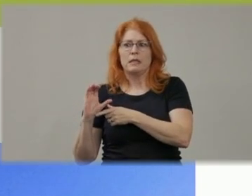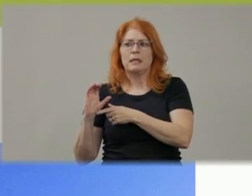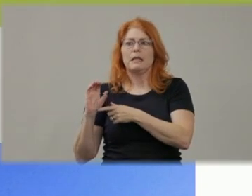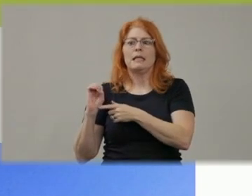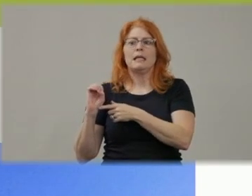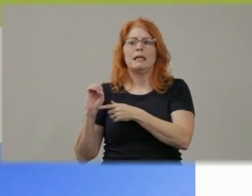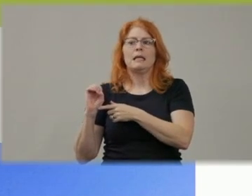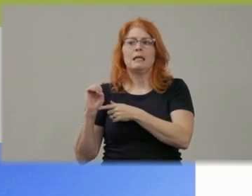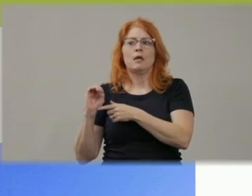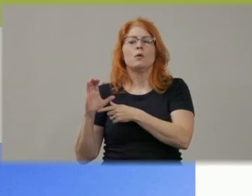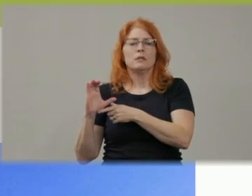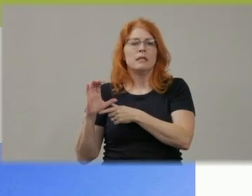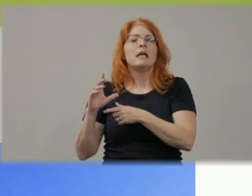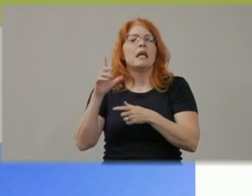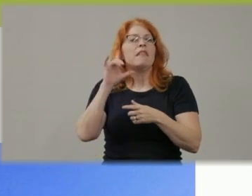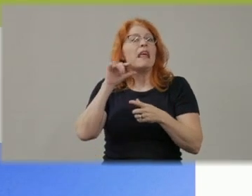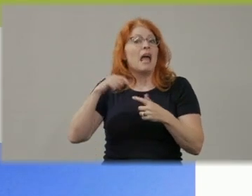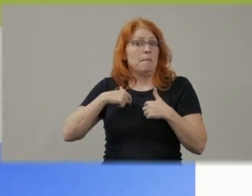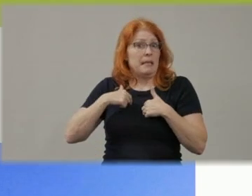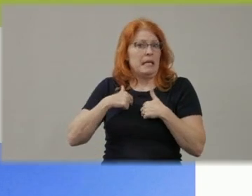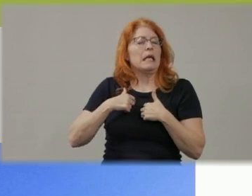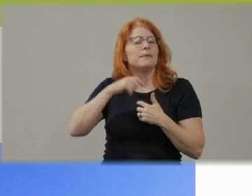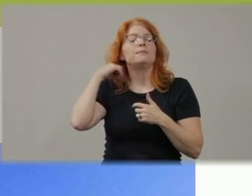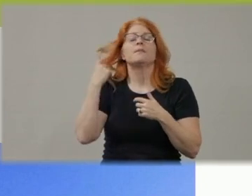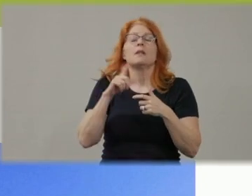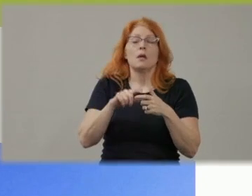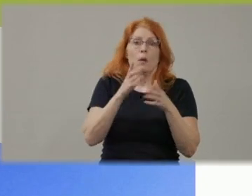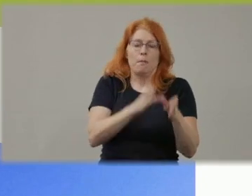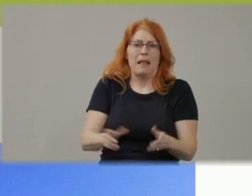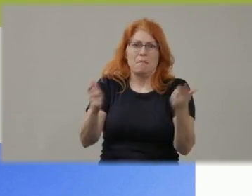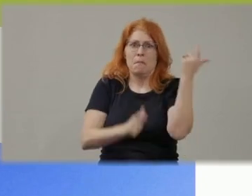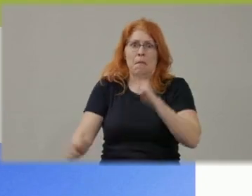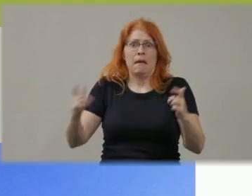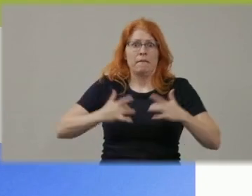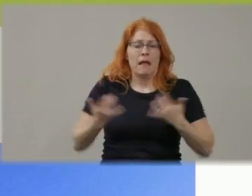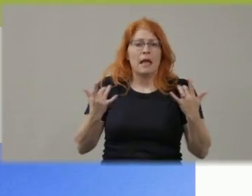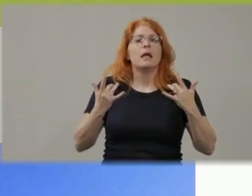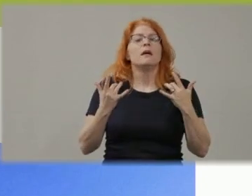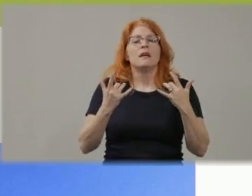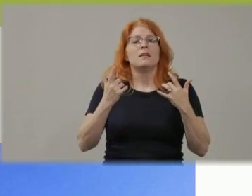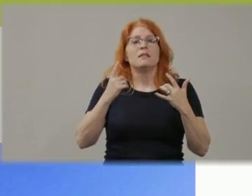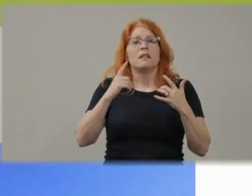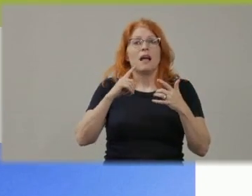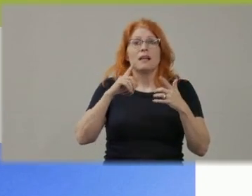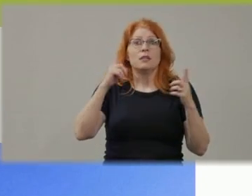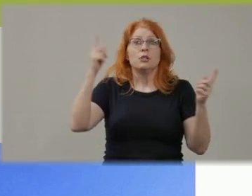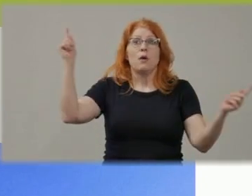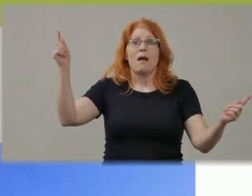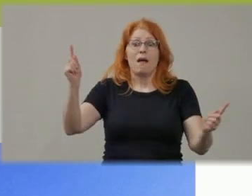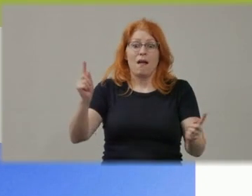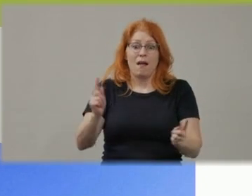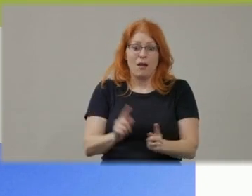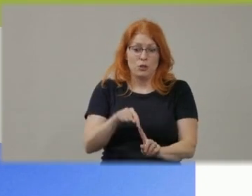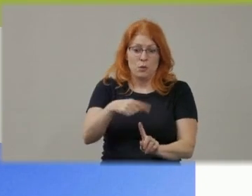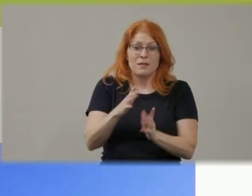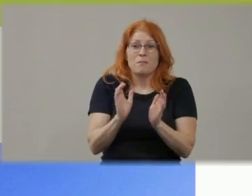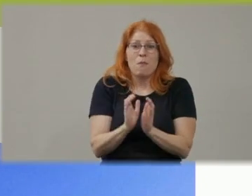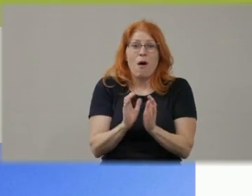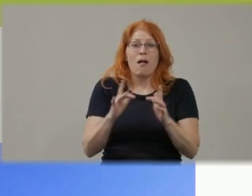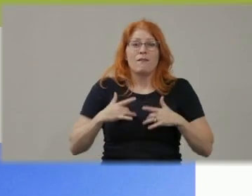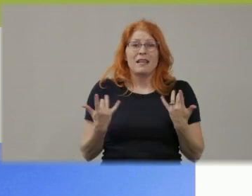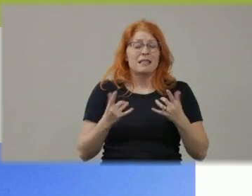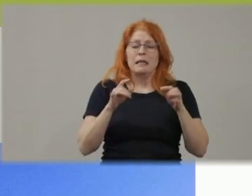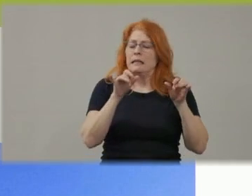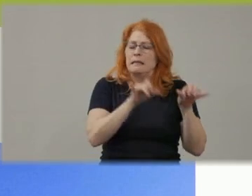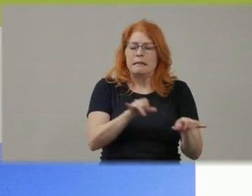It was wild. And so planning large-scale events all the way through small events is the same